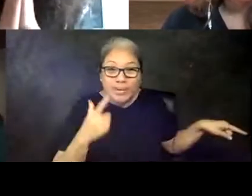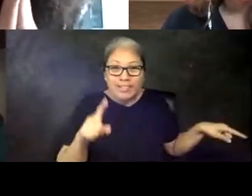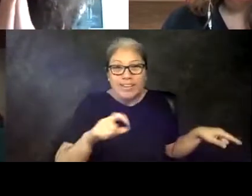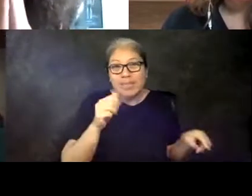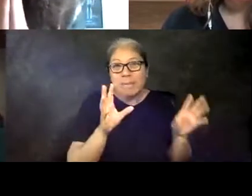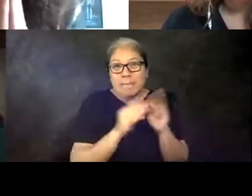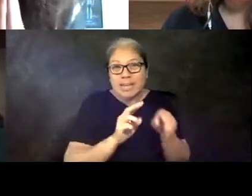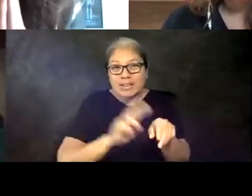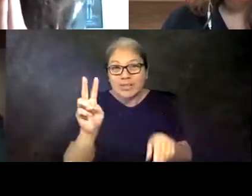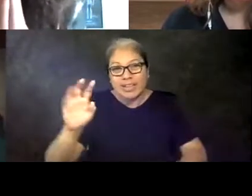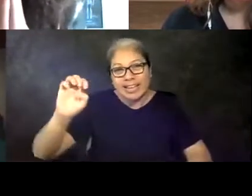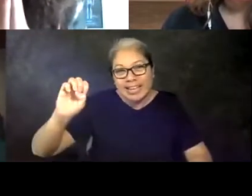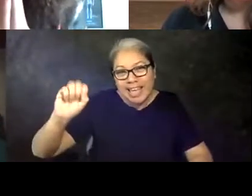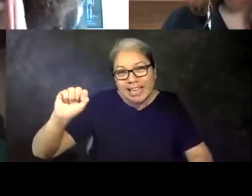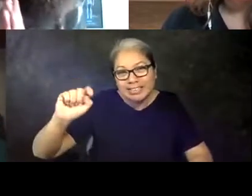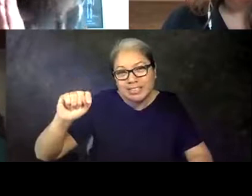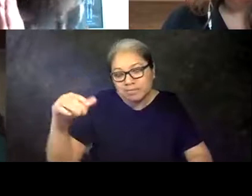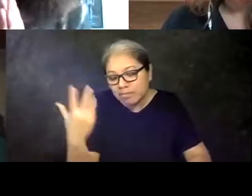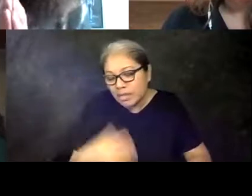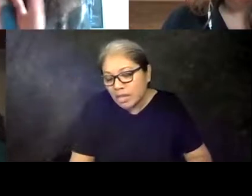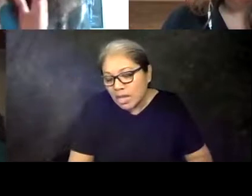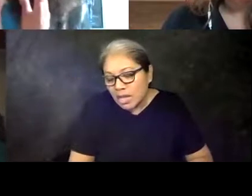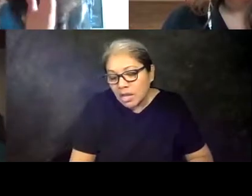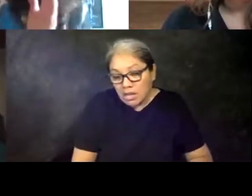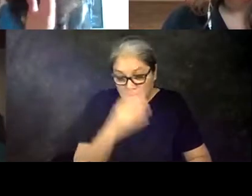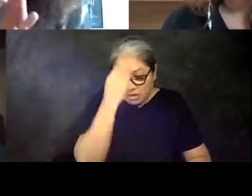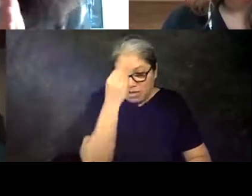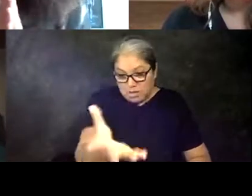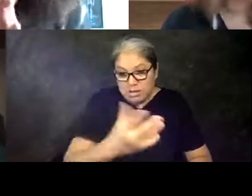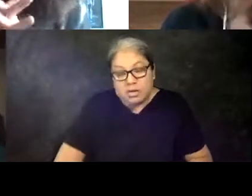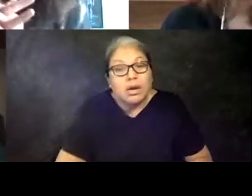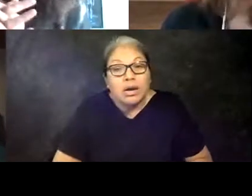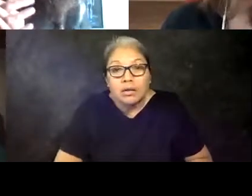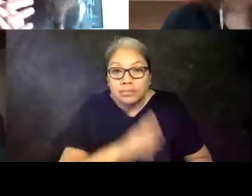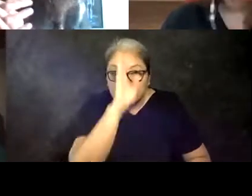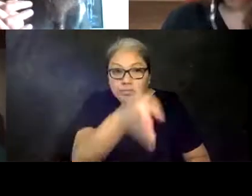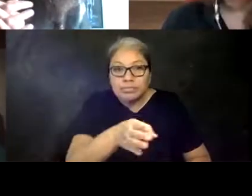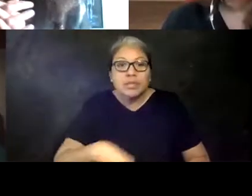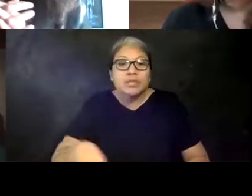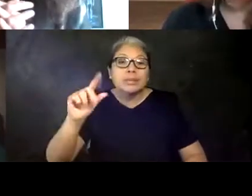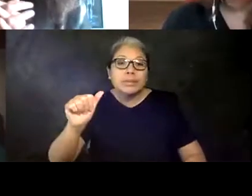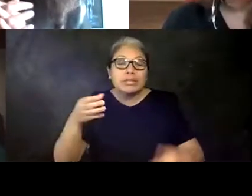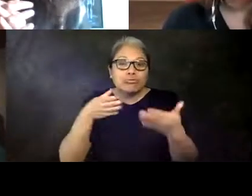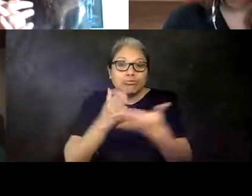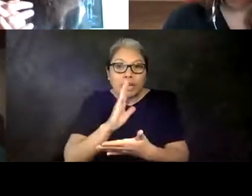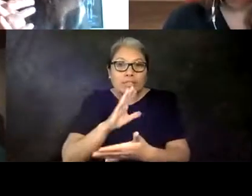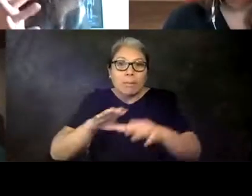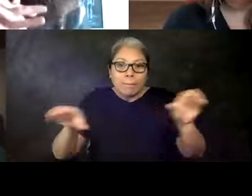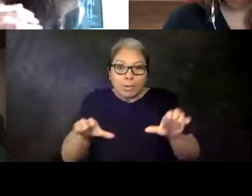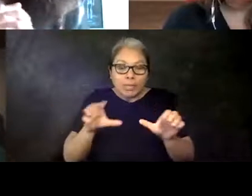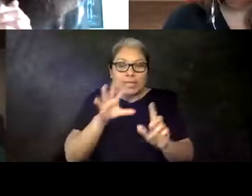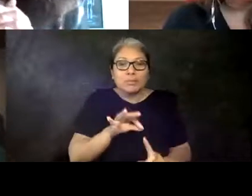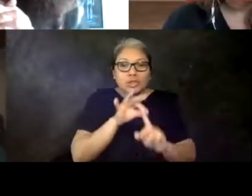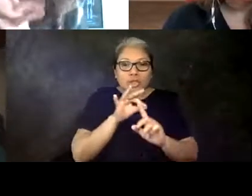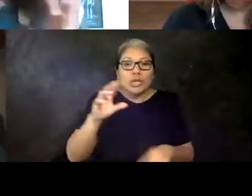2:00 Eastern. Here's the deal. The disability rights movement, particularly the